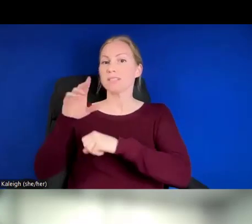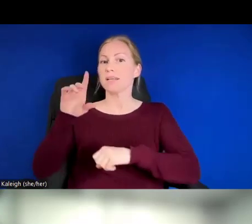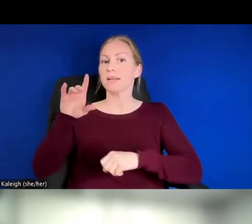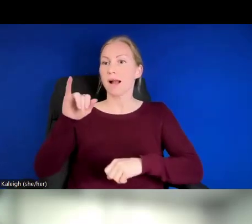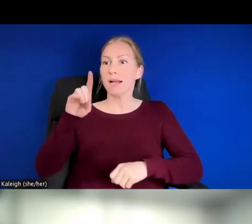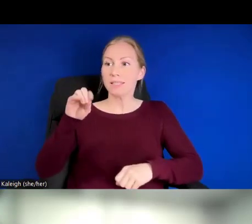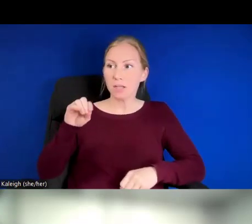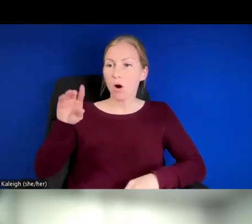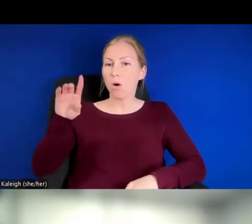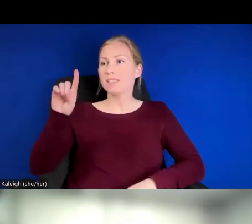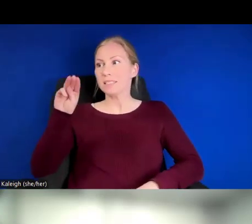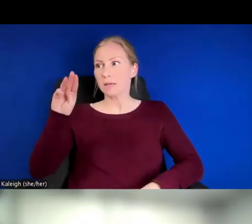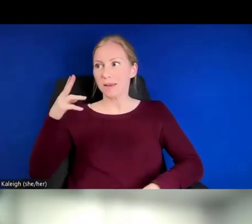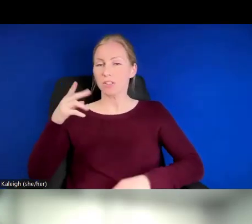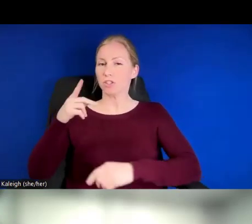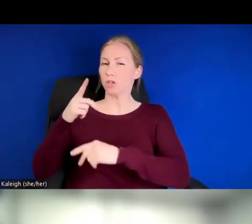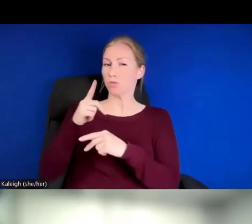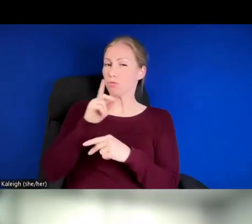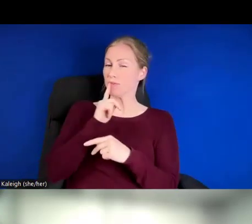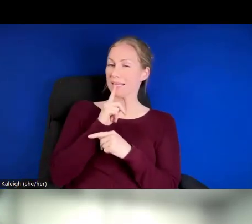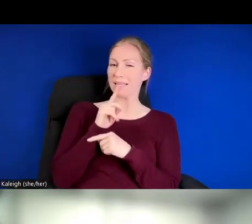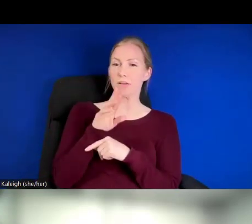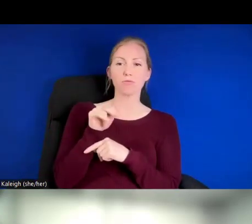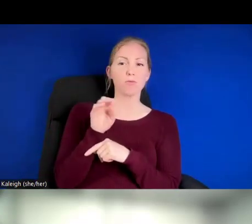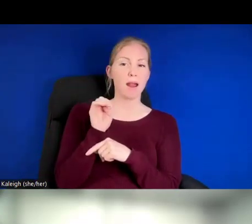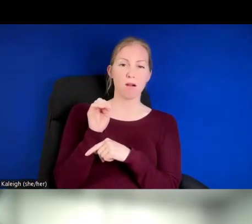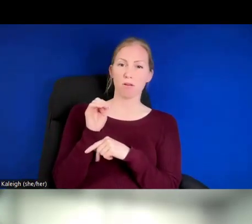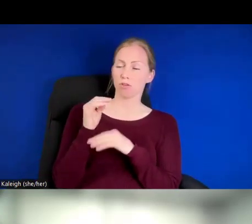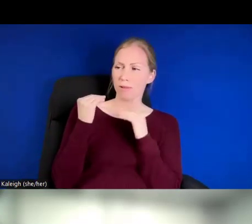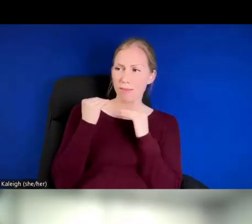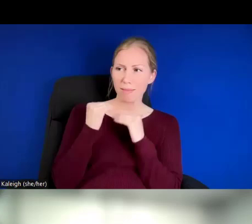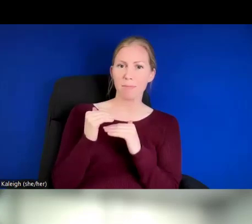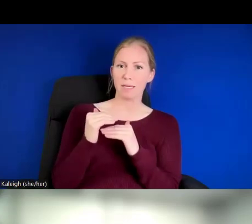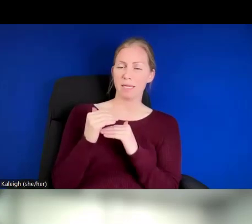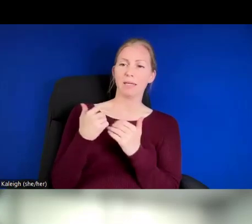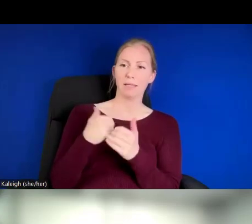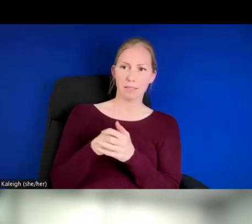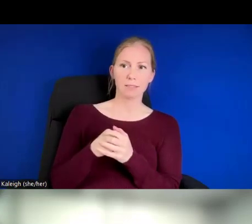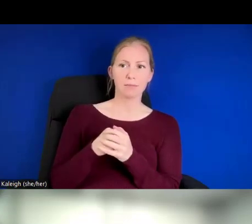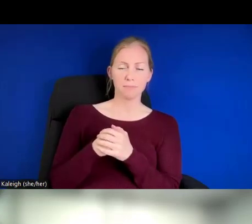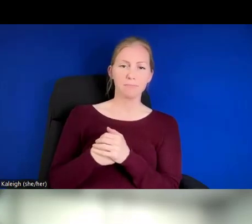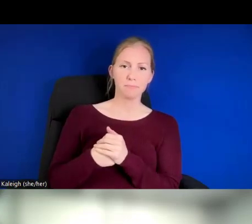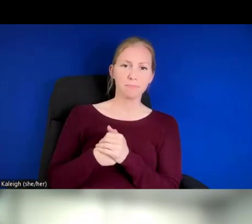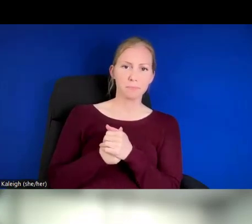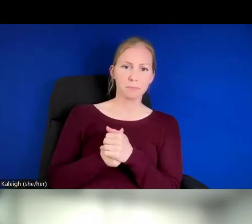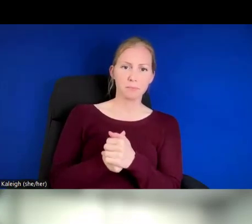limited and in keeping with what one would expect given the limitations set by the law.